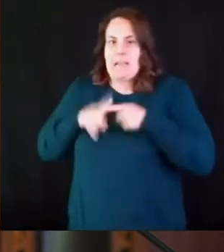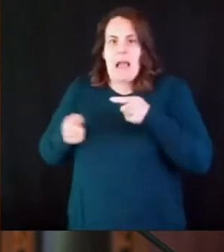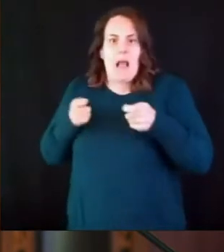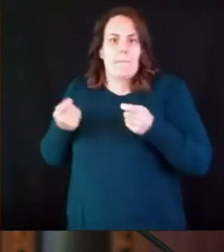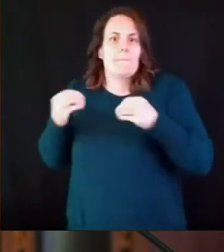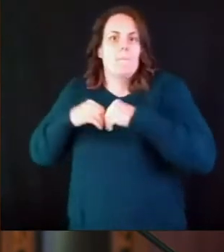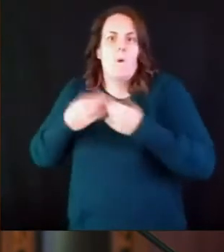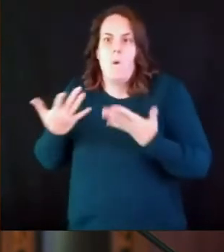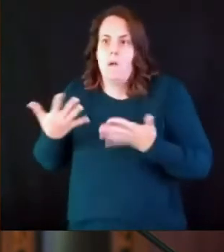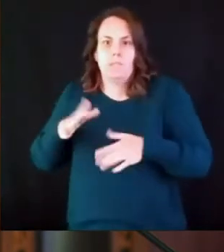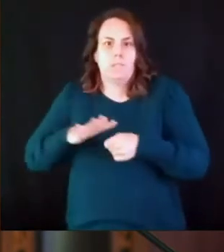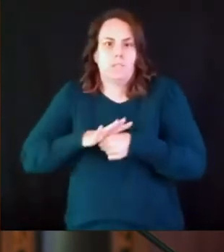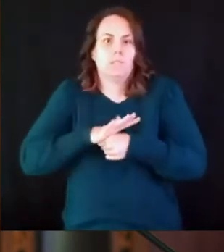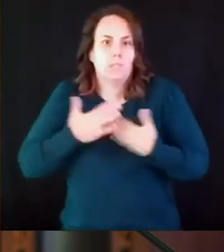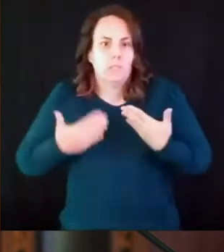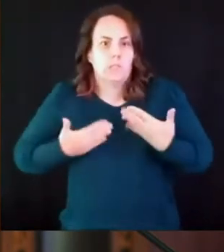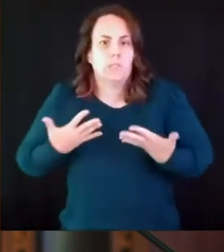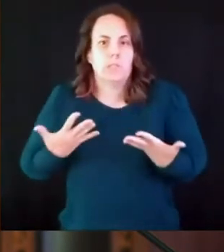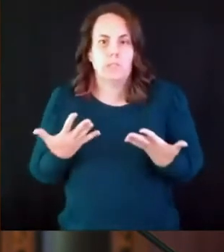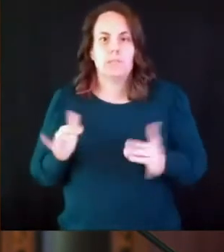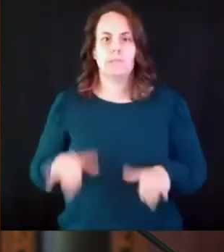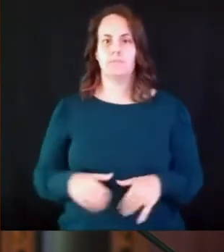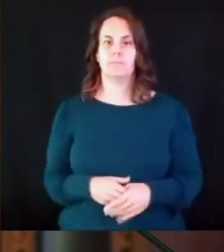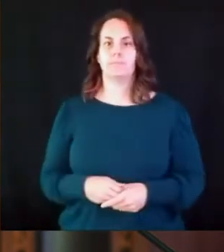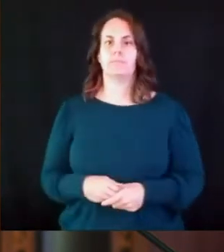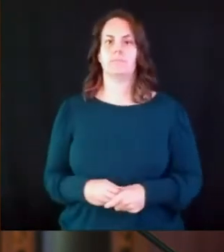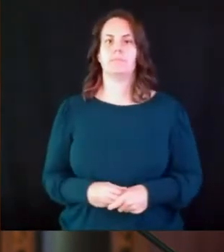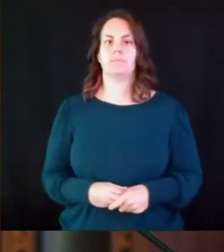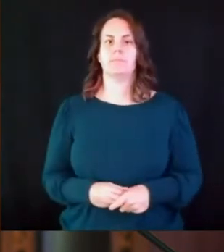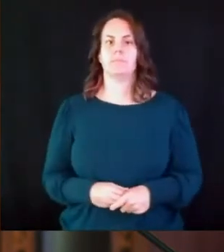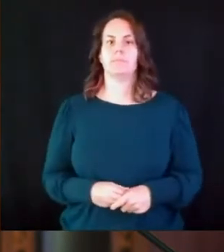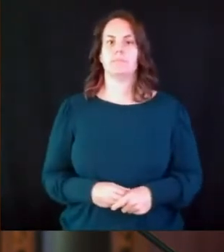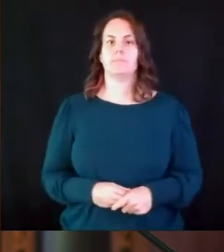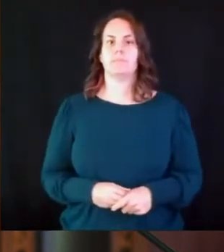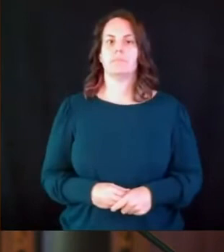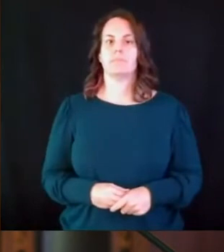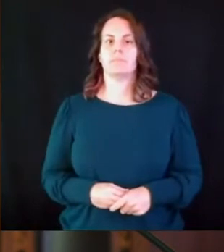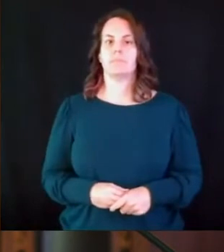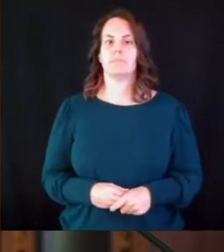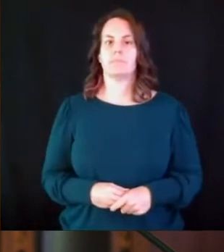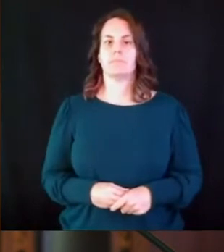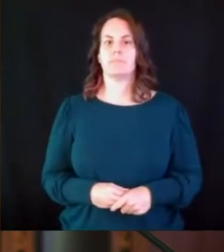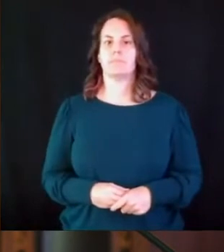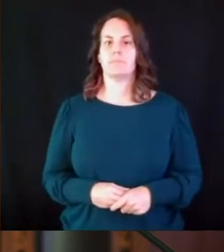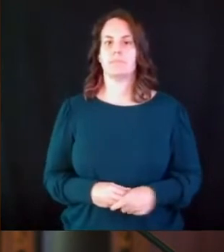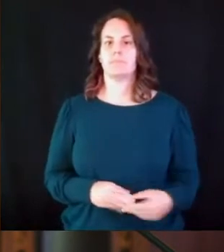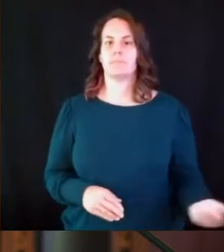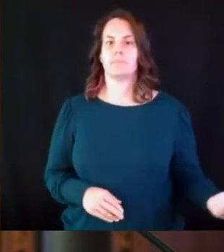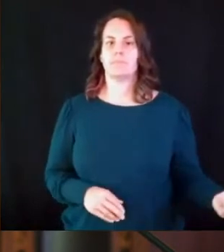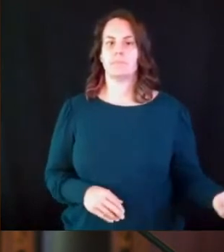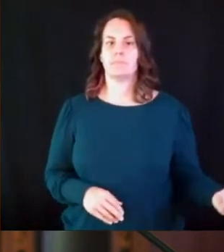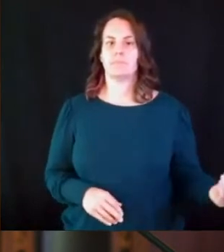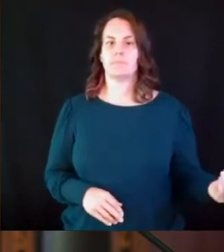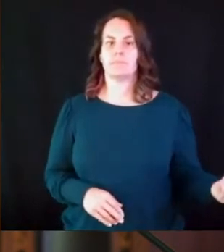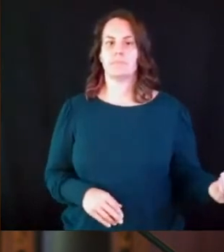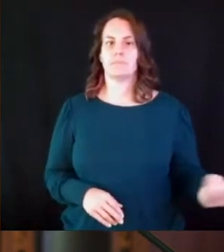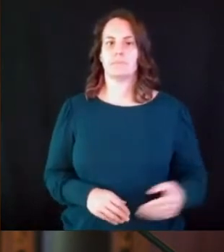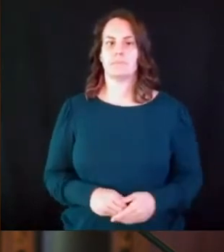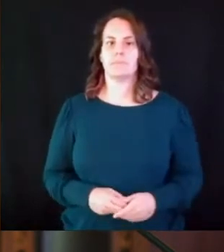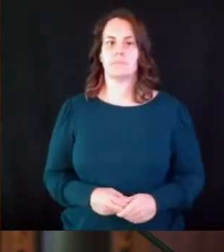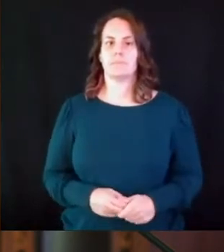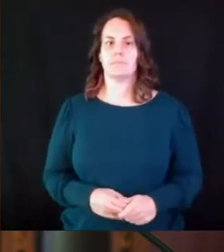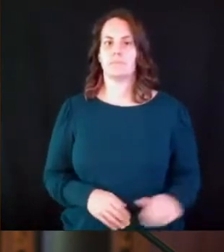Their heroic work is saving lives, but it is also growing more and more difficult in the face of colleagues out sick or